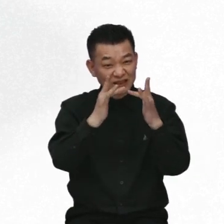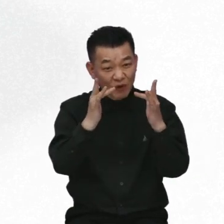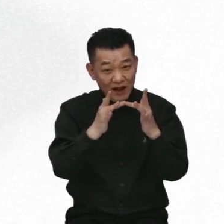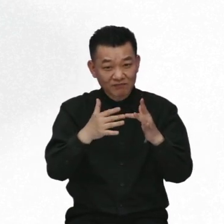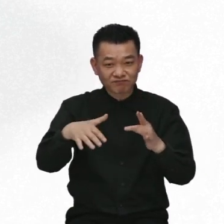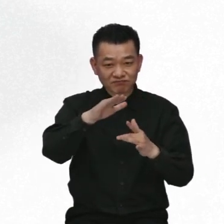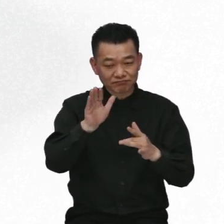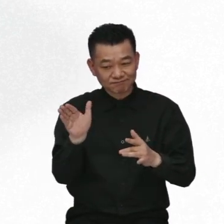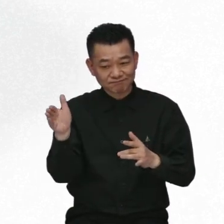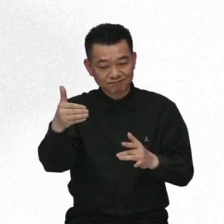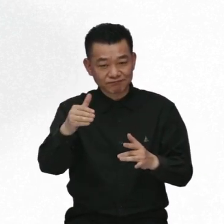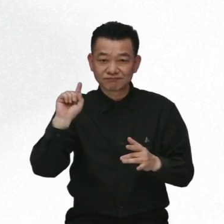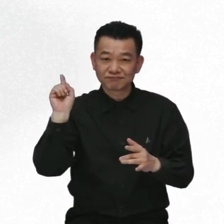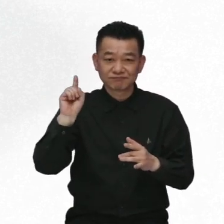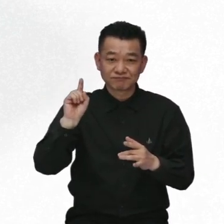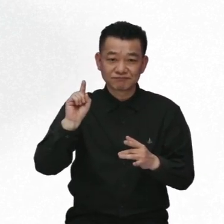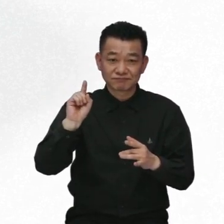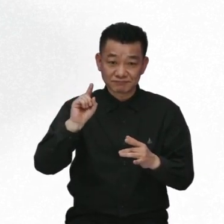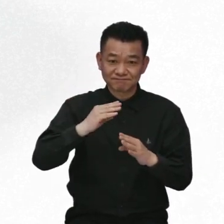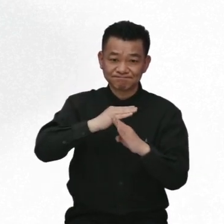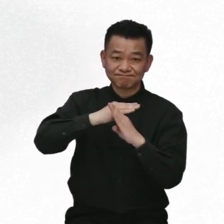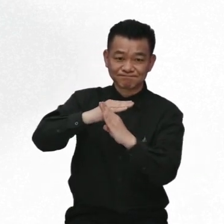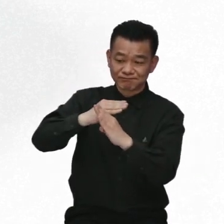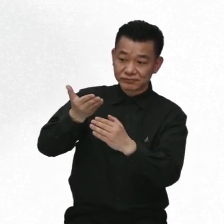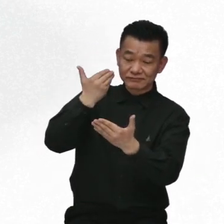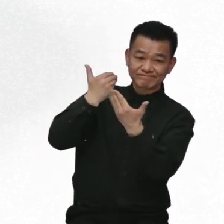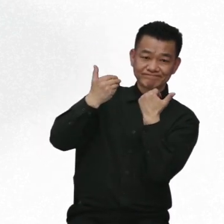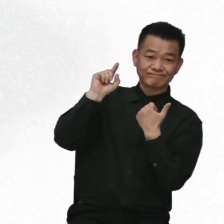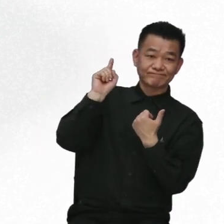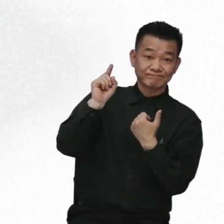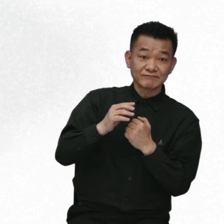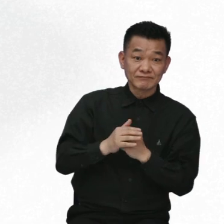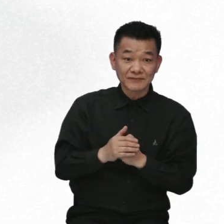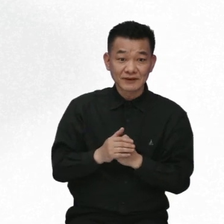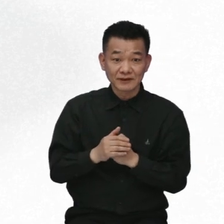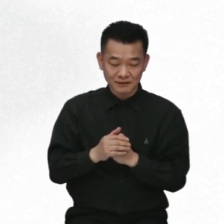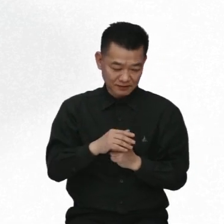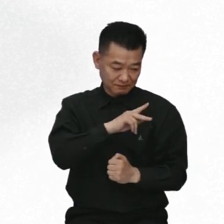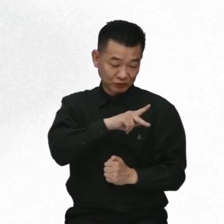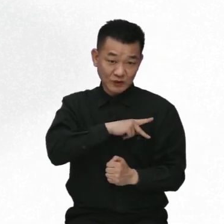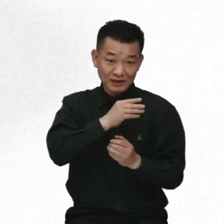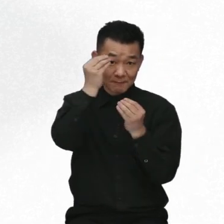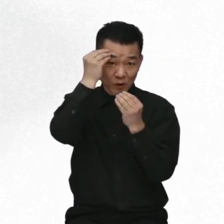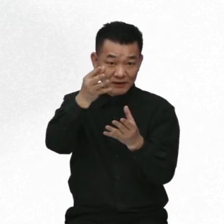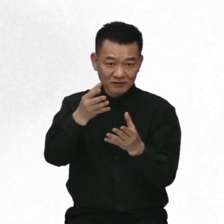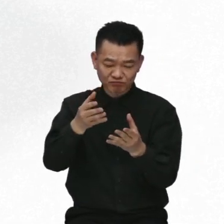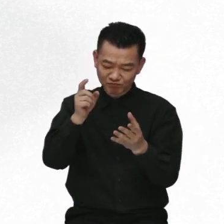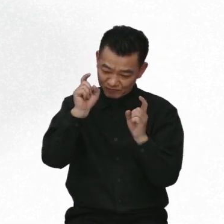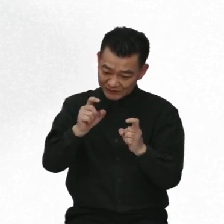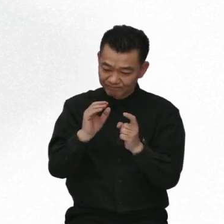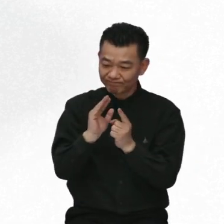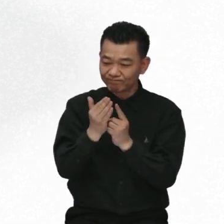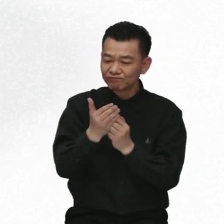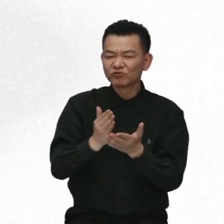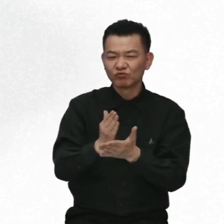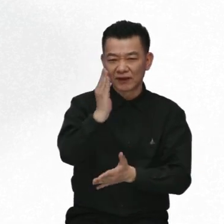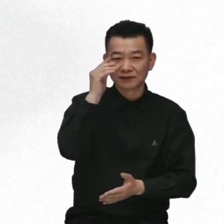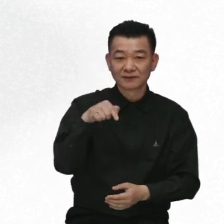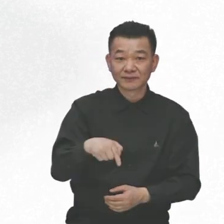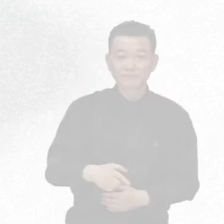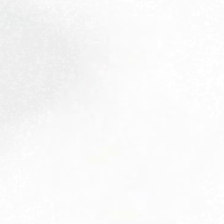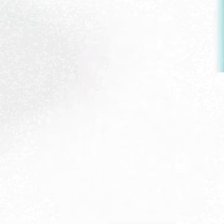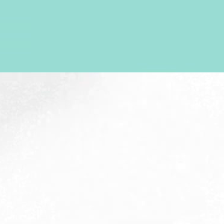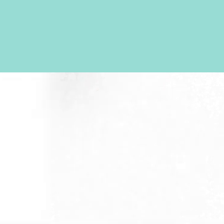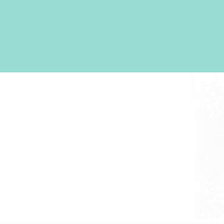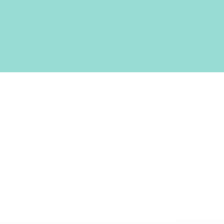unlawful interference with his or her privacy, family, home, or correspondence, and their personal information shall be protected.